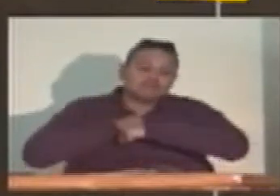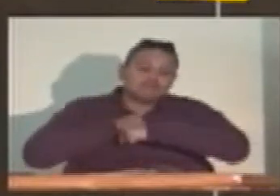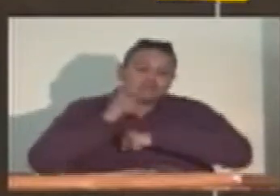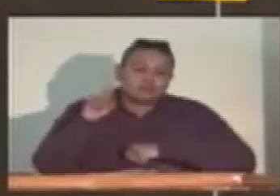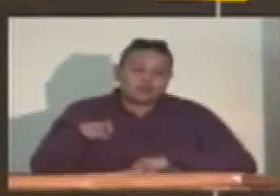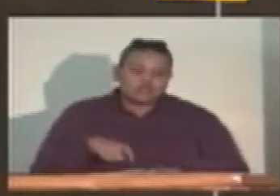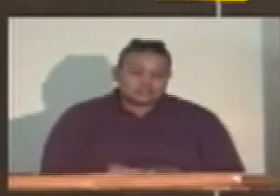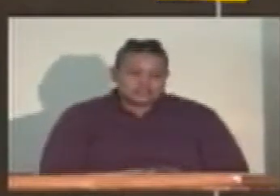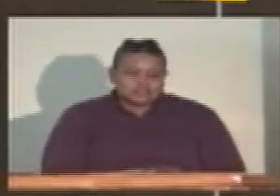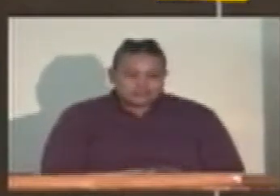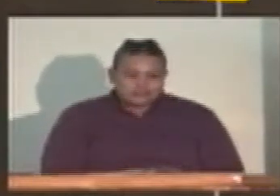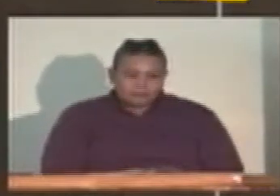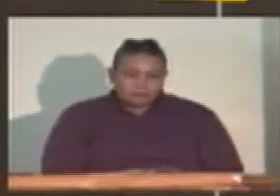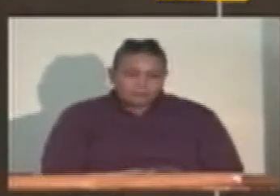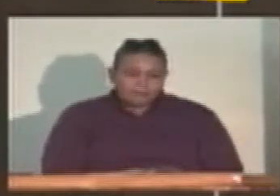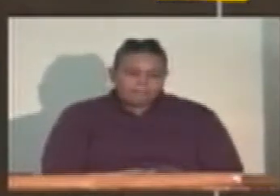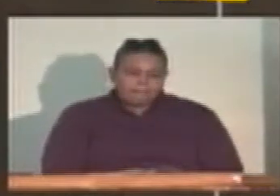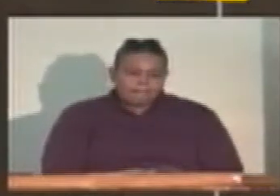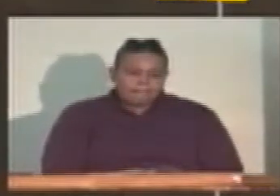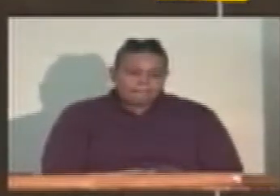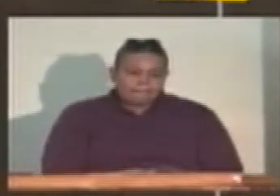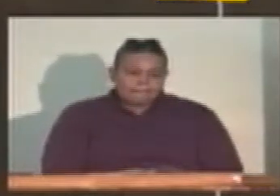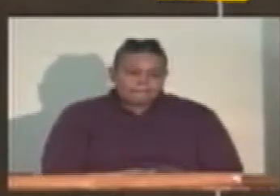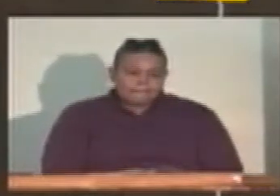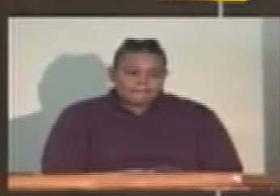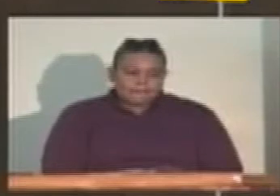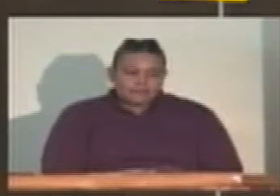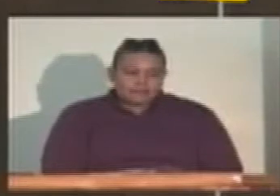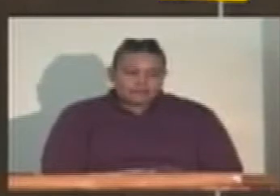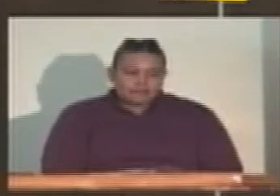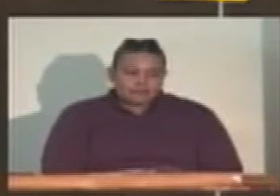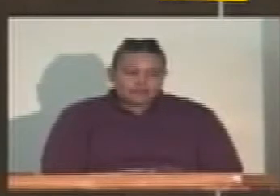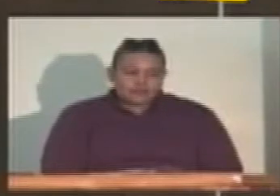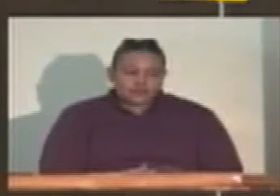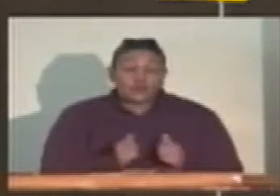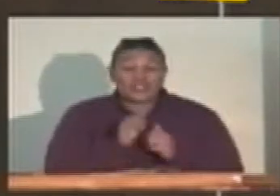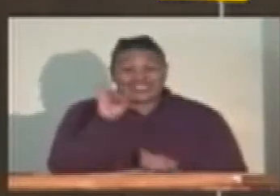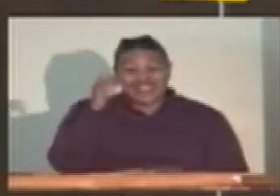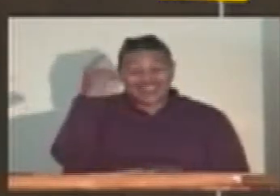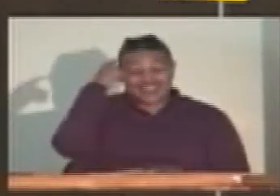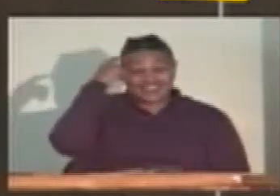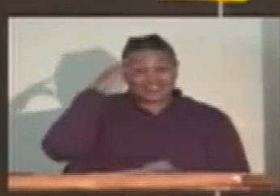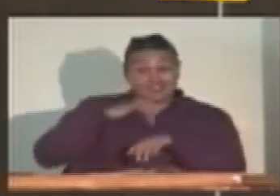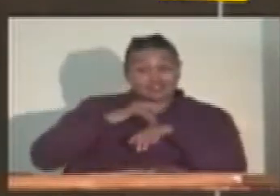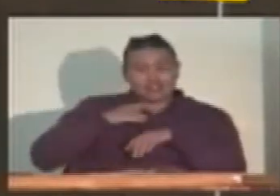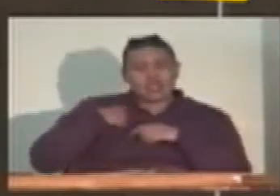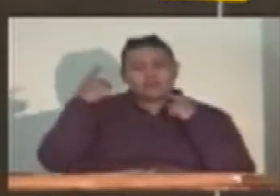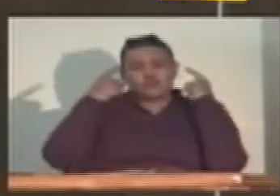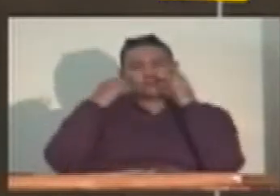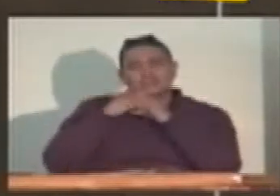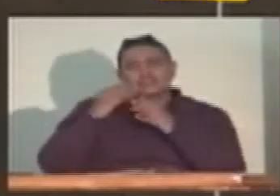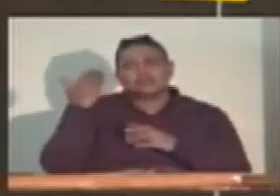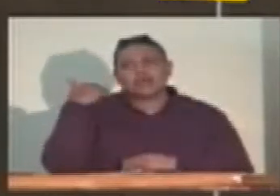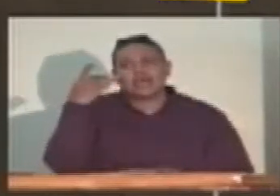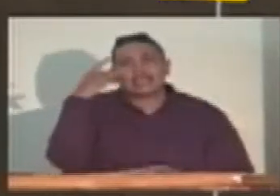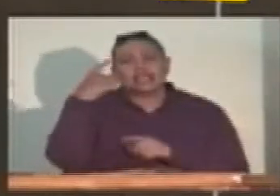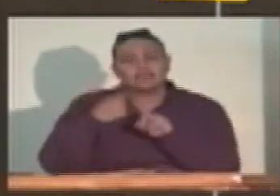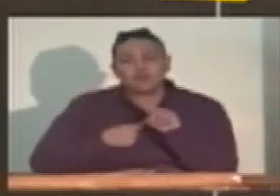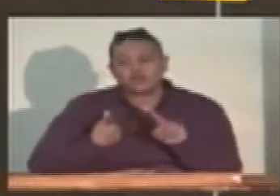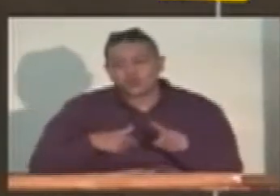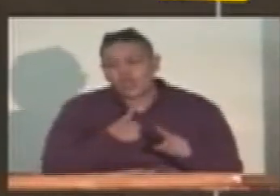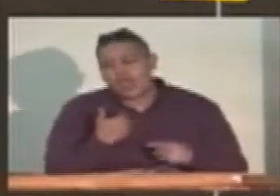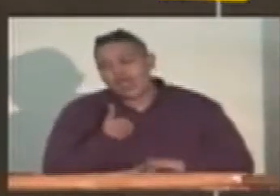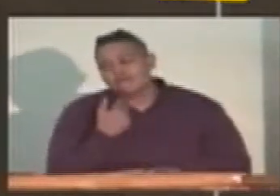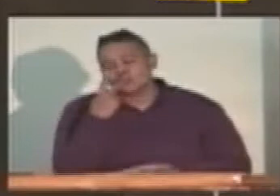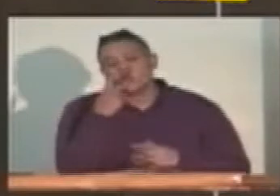do everything to protect it. With this in mind, I am concerned that in the past 18 months, we have had